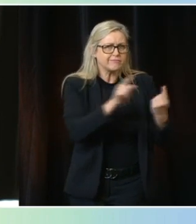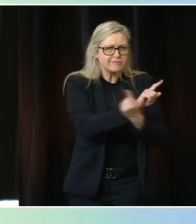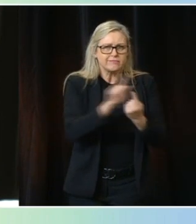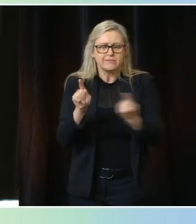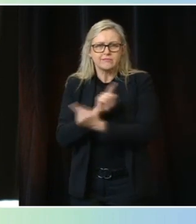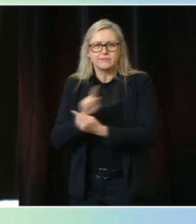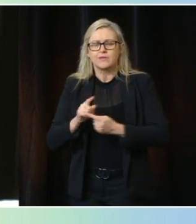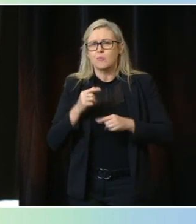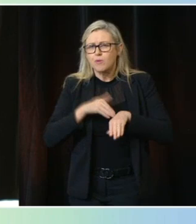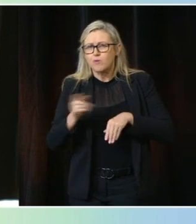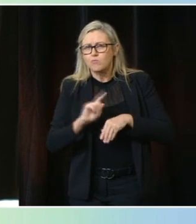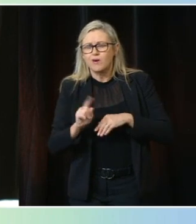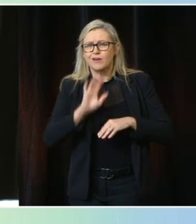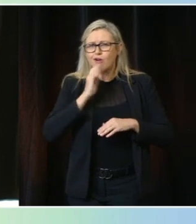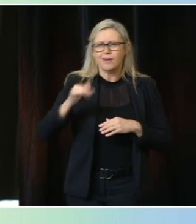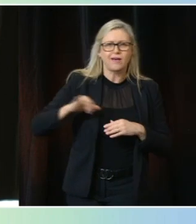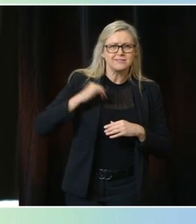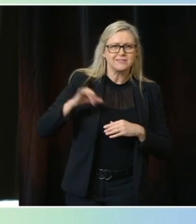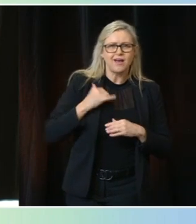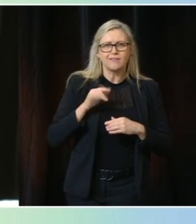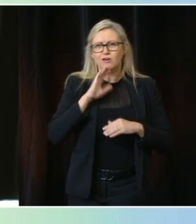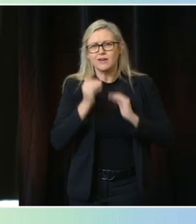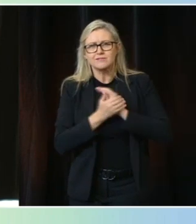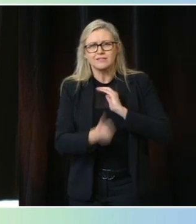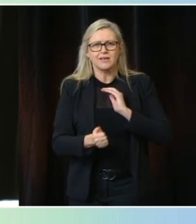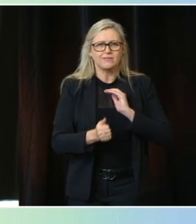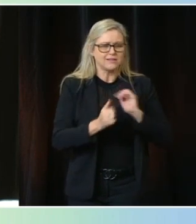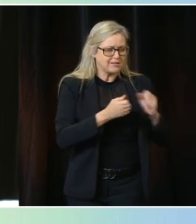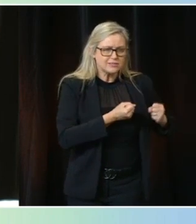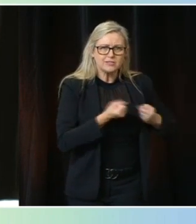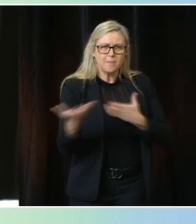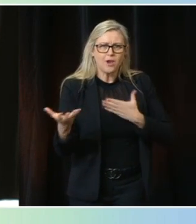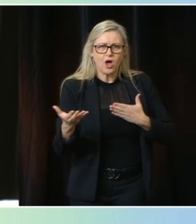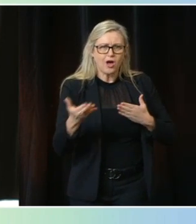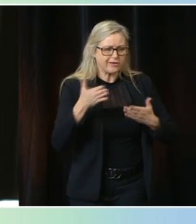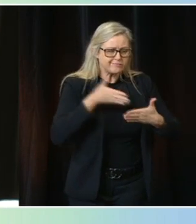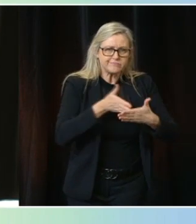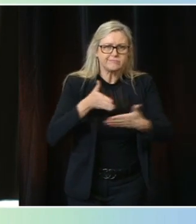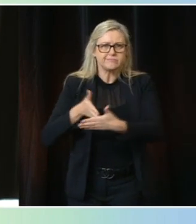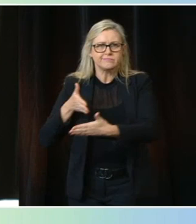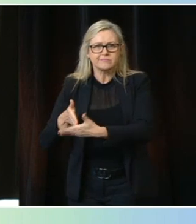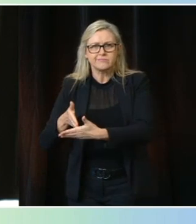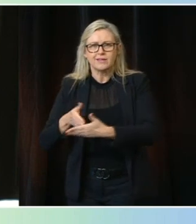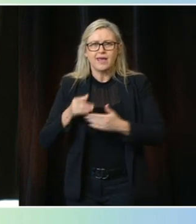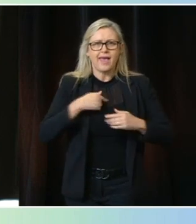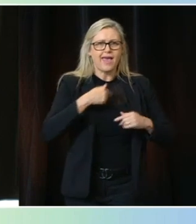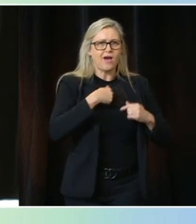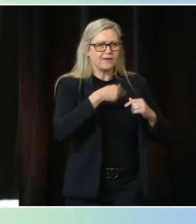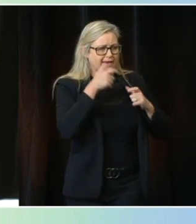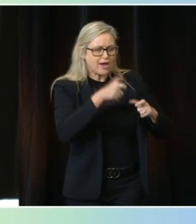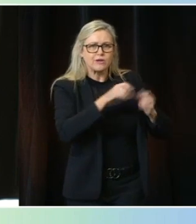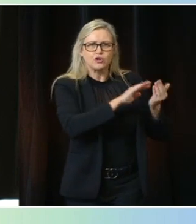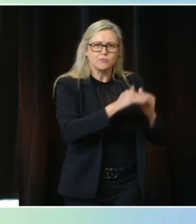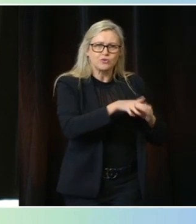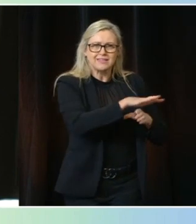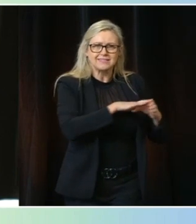skill shortages missing links in Supply chains growing Demand on our caring and Community sector an